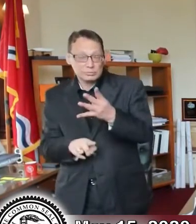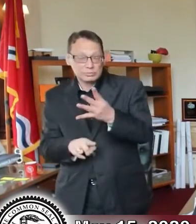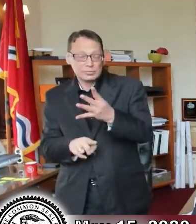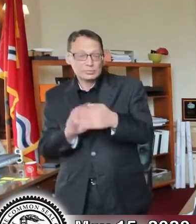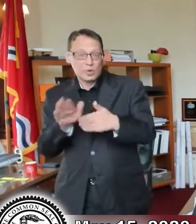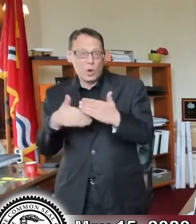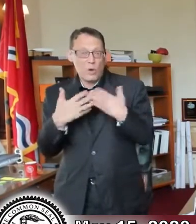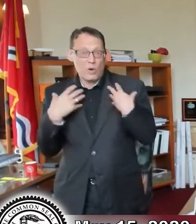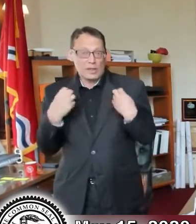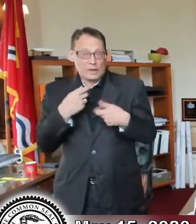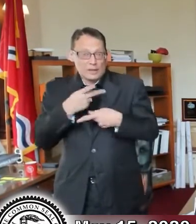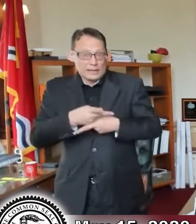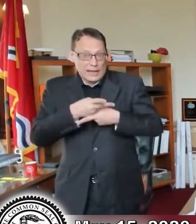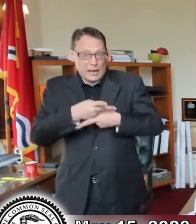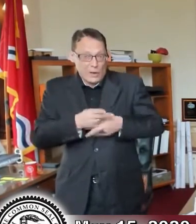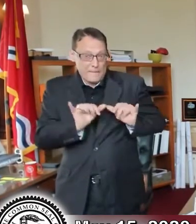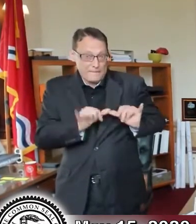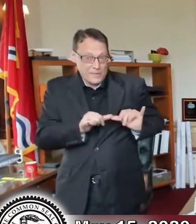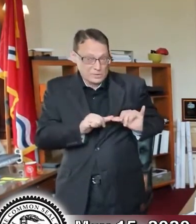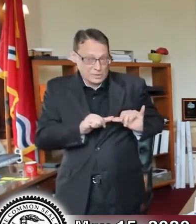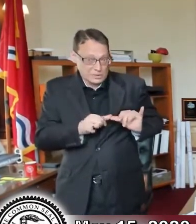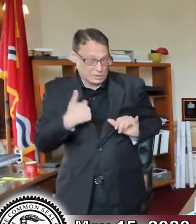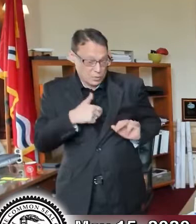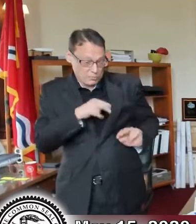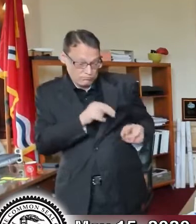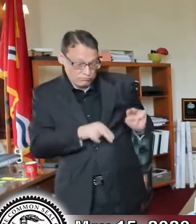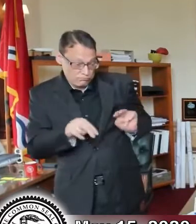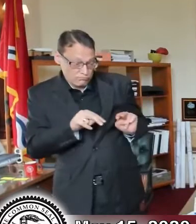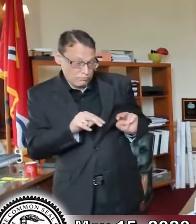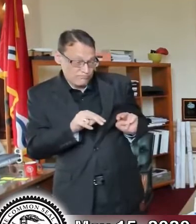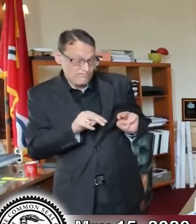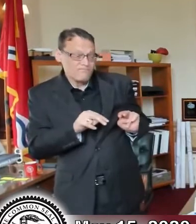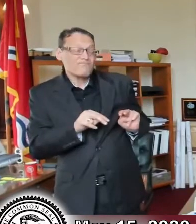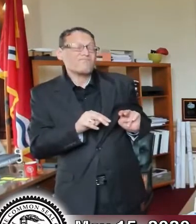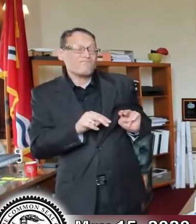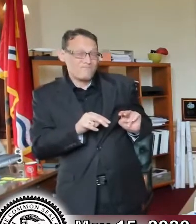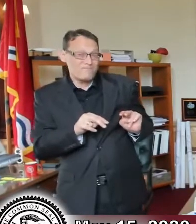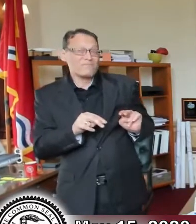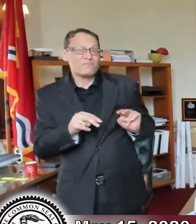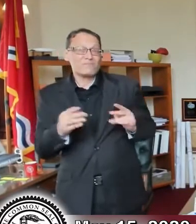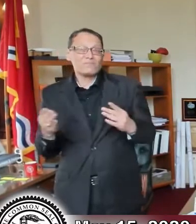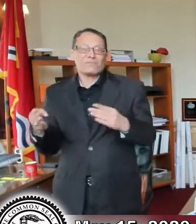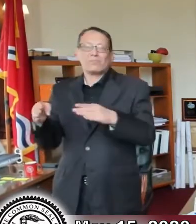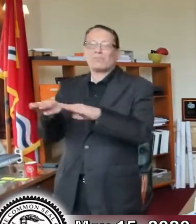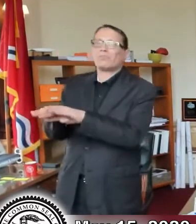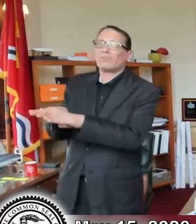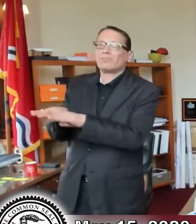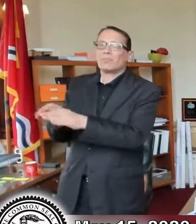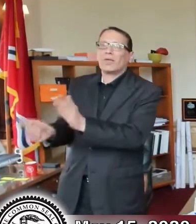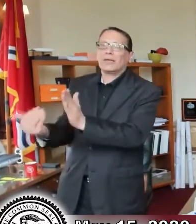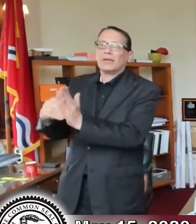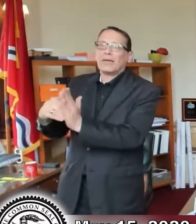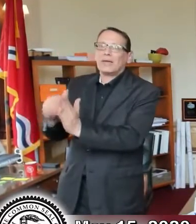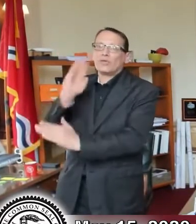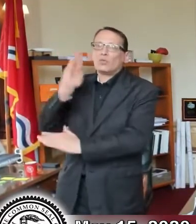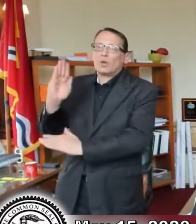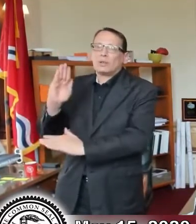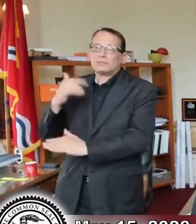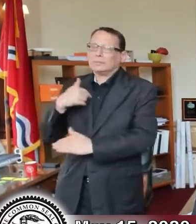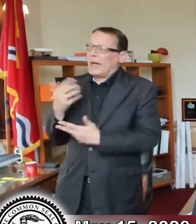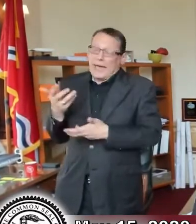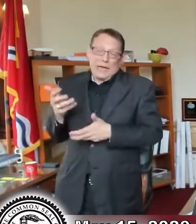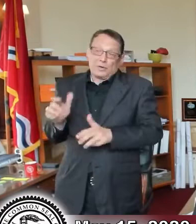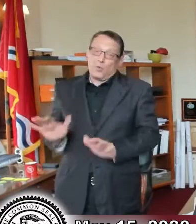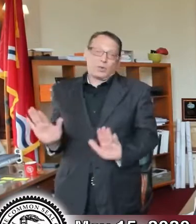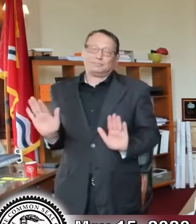all the healthcare metrics that we're looking at, we'll be looking at another stay-at-home order. And I don't want to do that. I know none